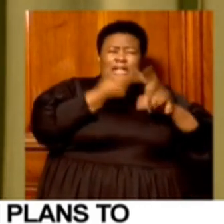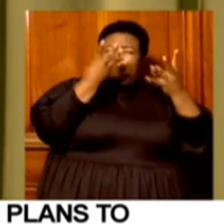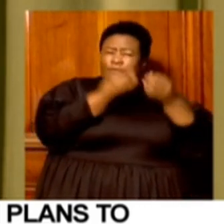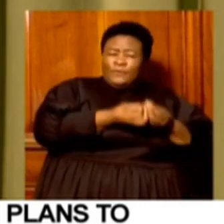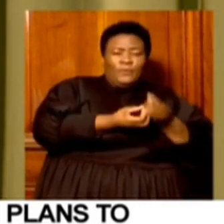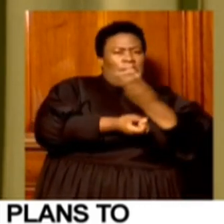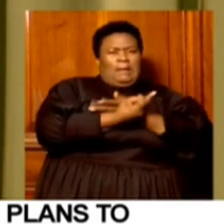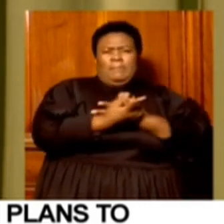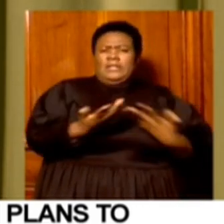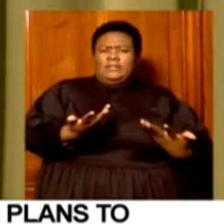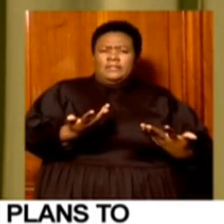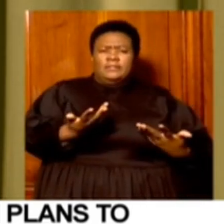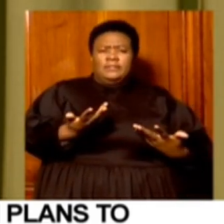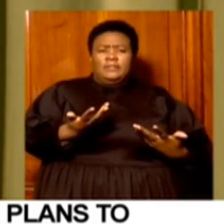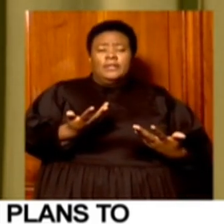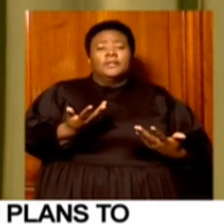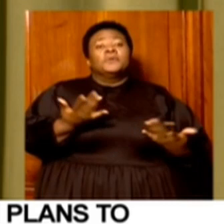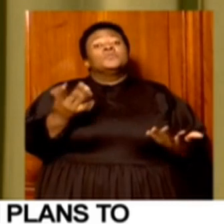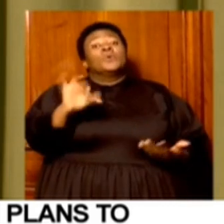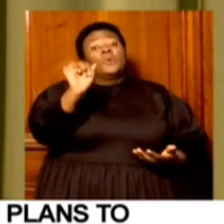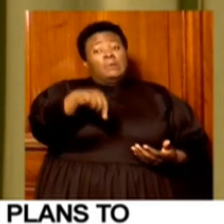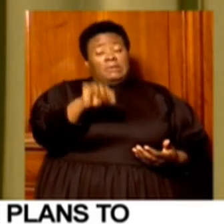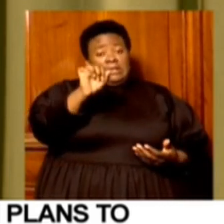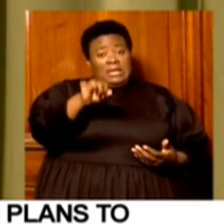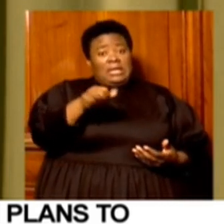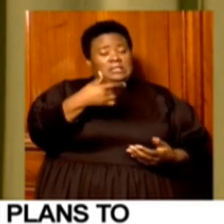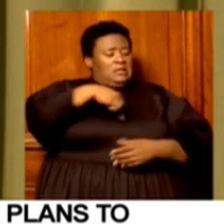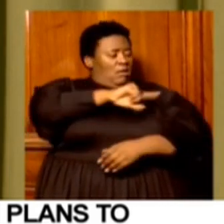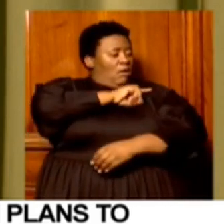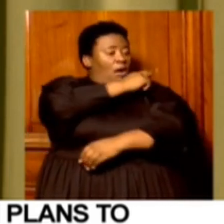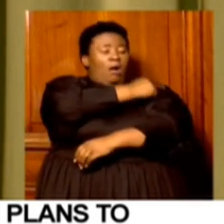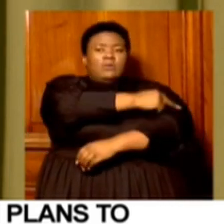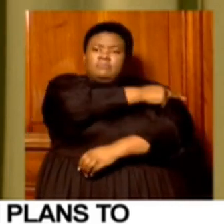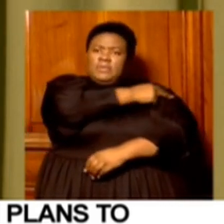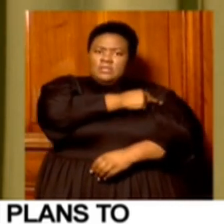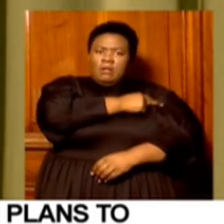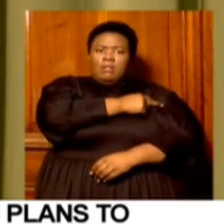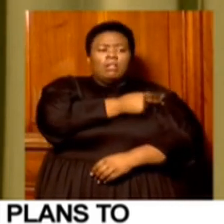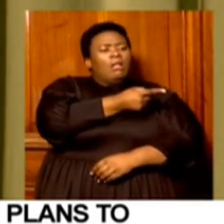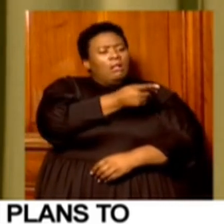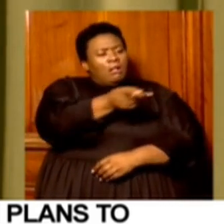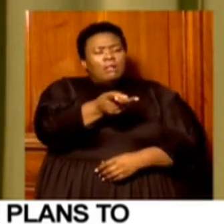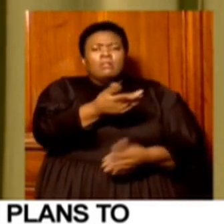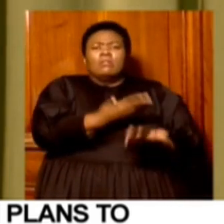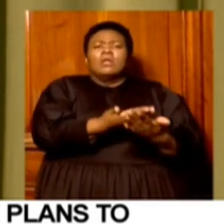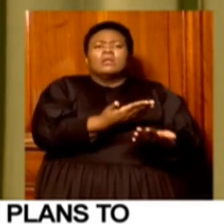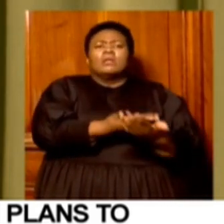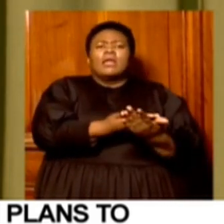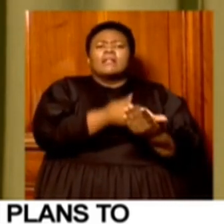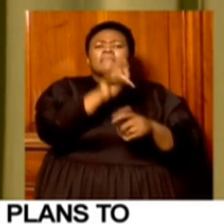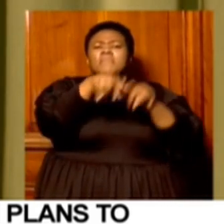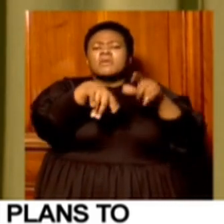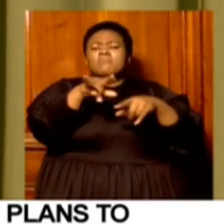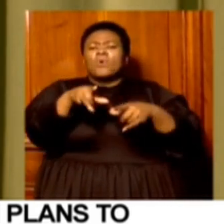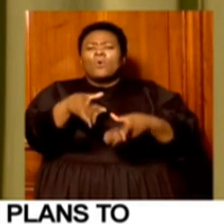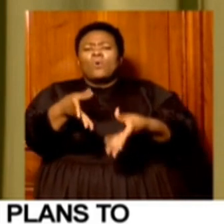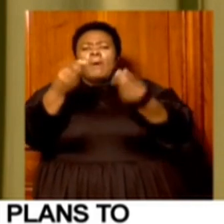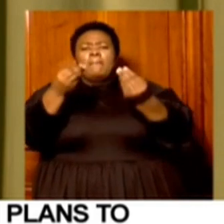indeed, our hospitals were then able to